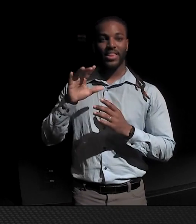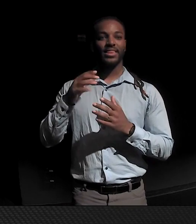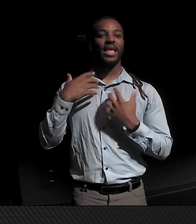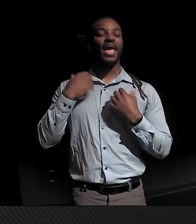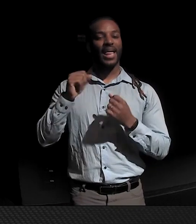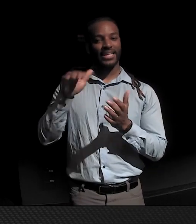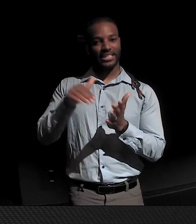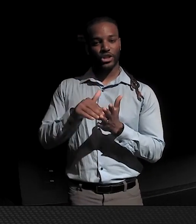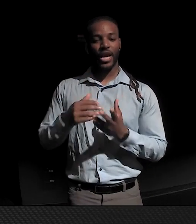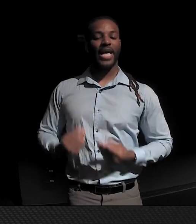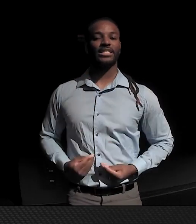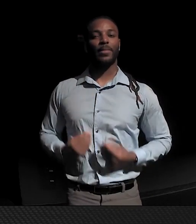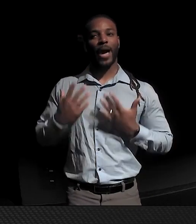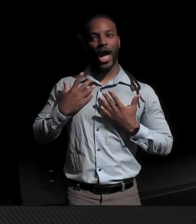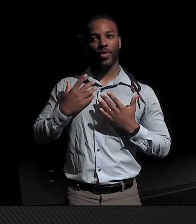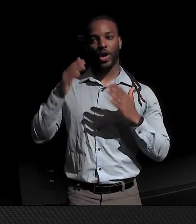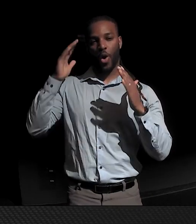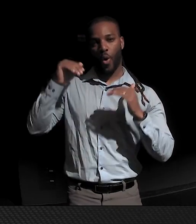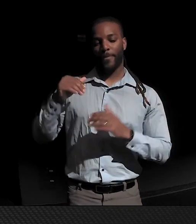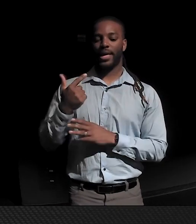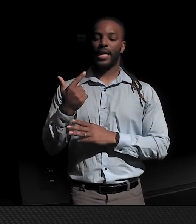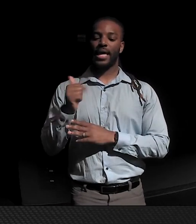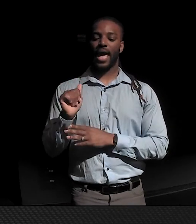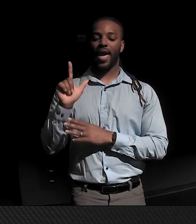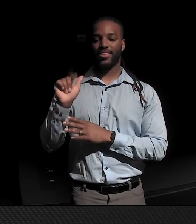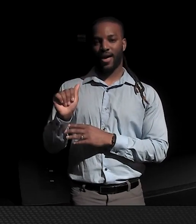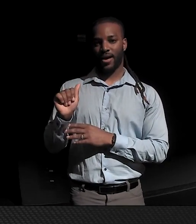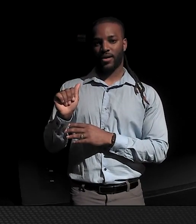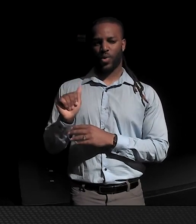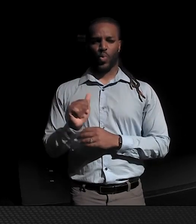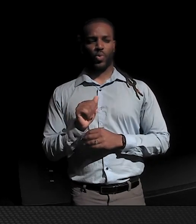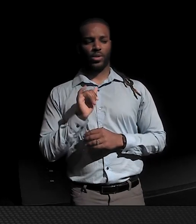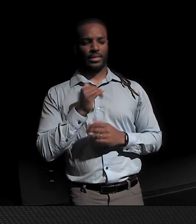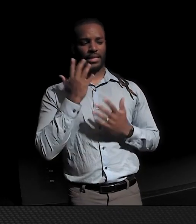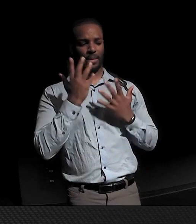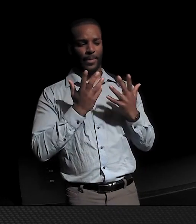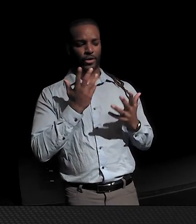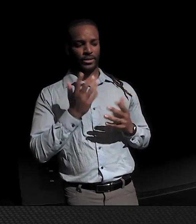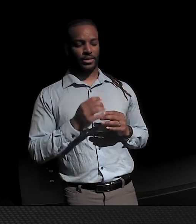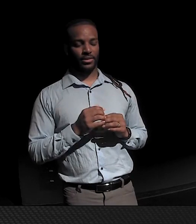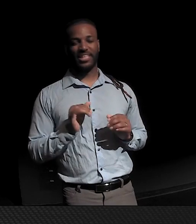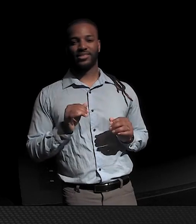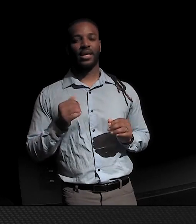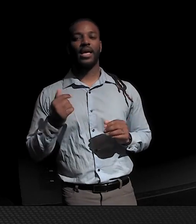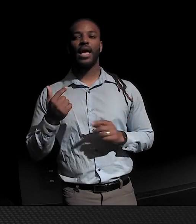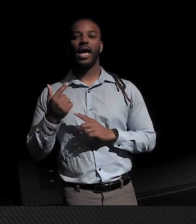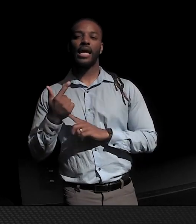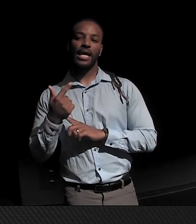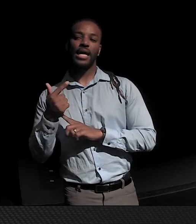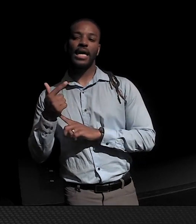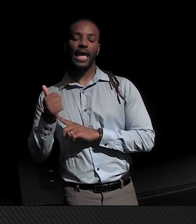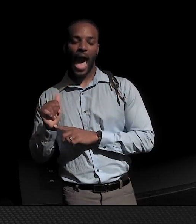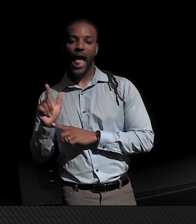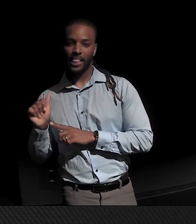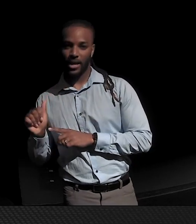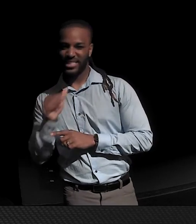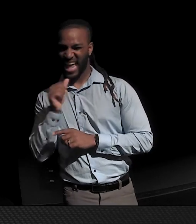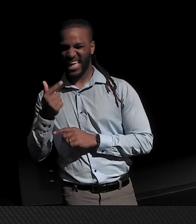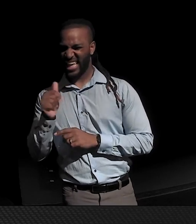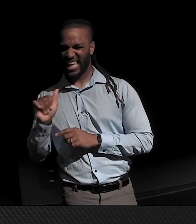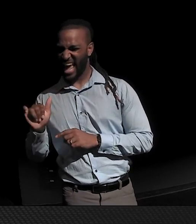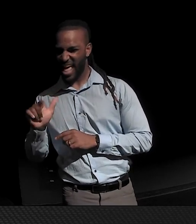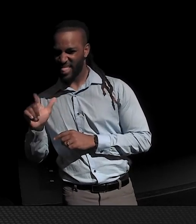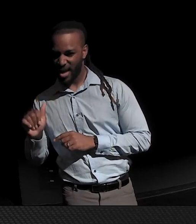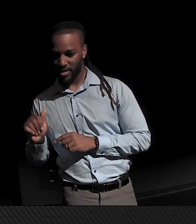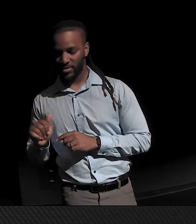Center's Inspiring Hope Gala. Oh, that's embarrassing. It's gala, Jennifer. It's really